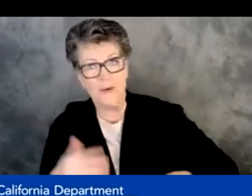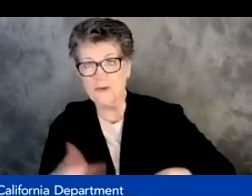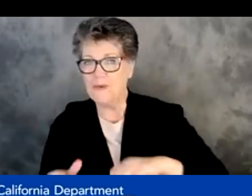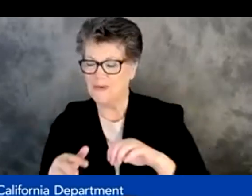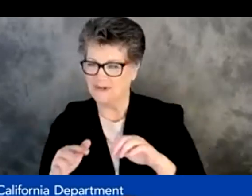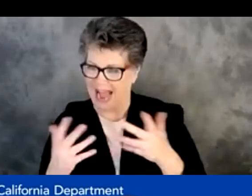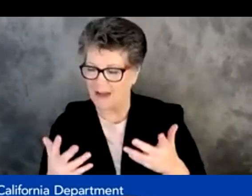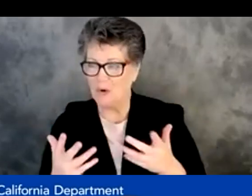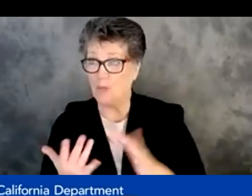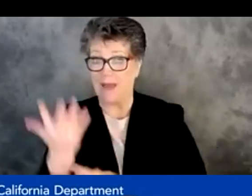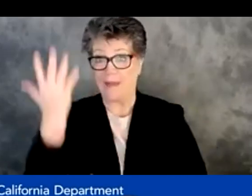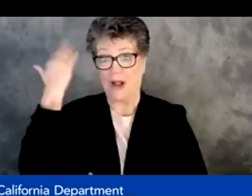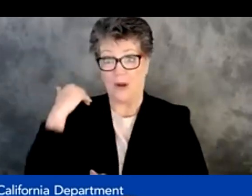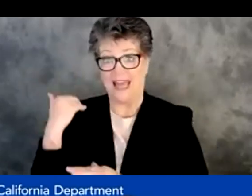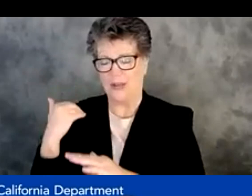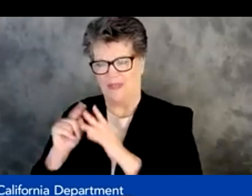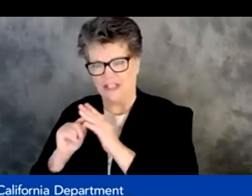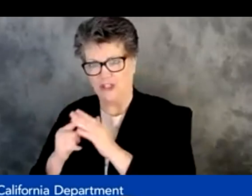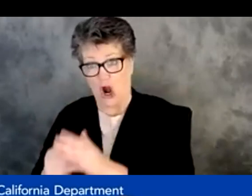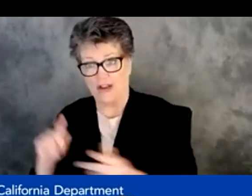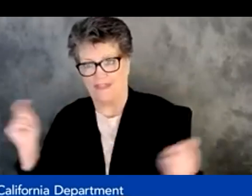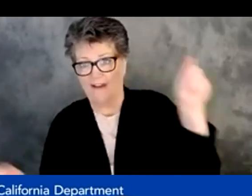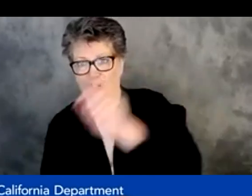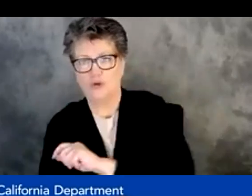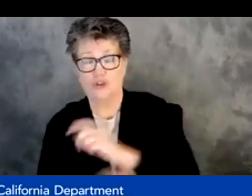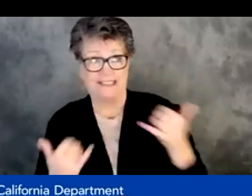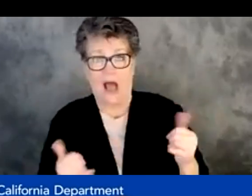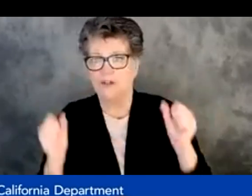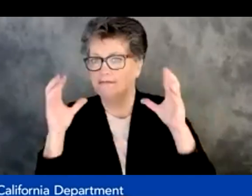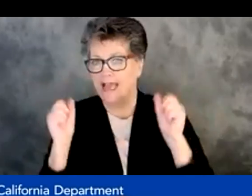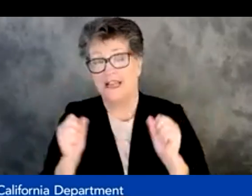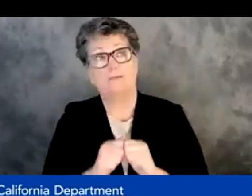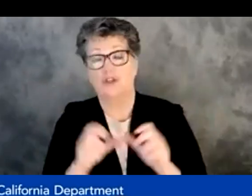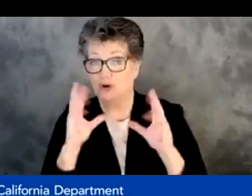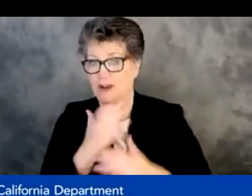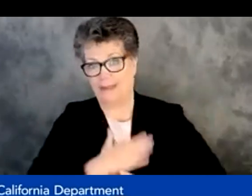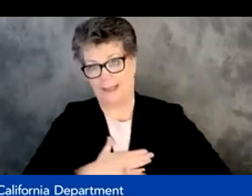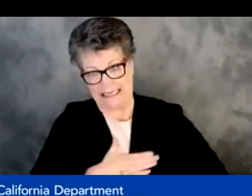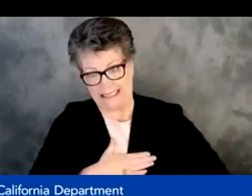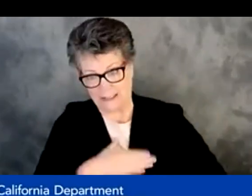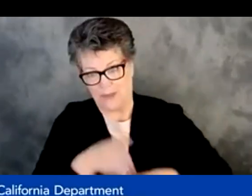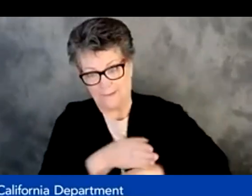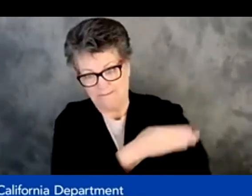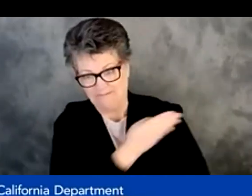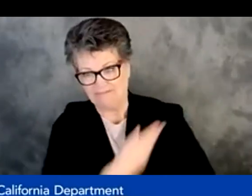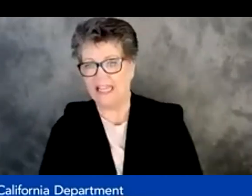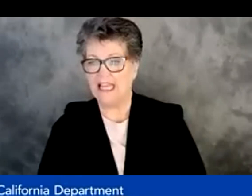be way back when. The evolution is amazing, and I'm so incredibly pleased.